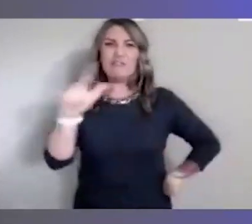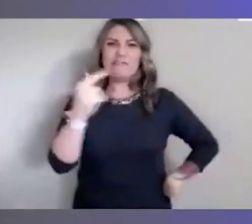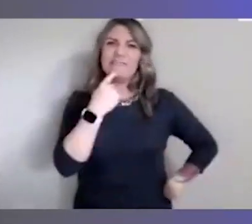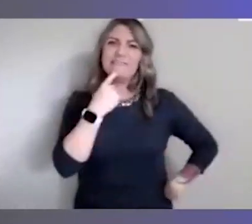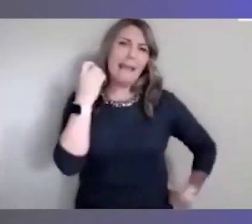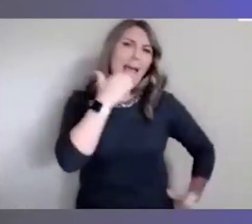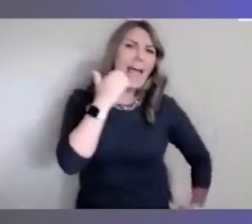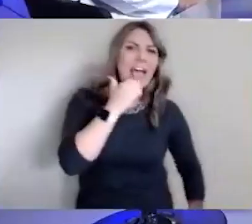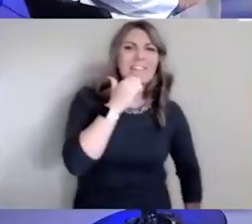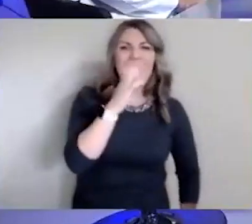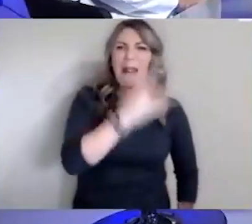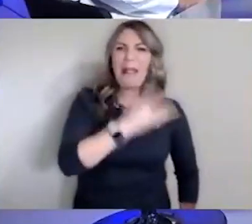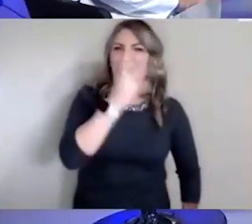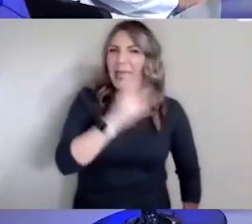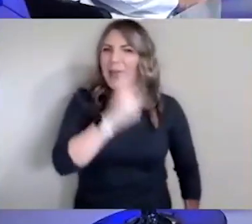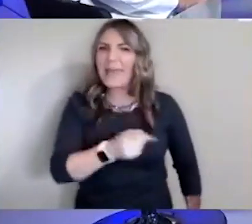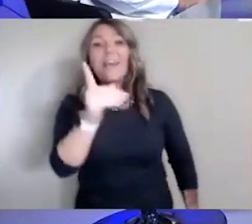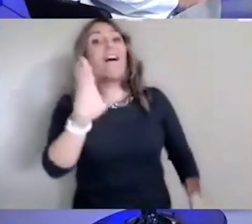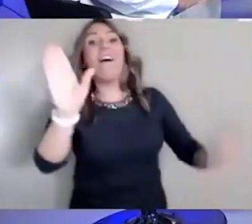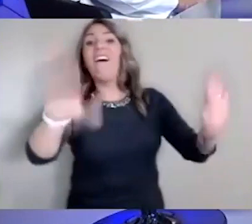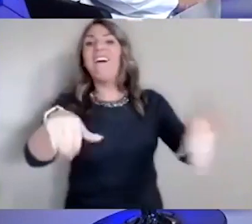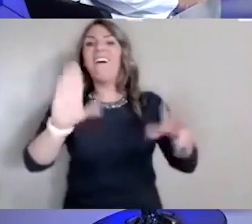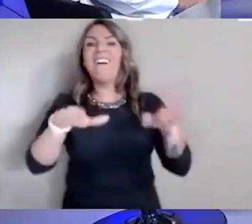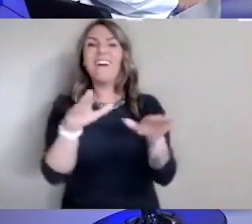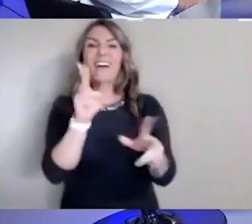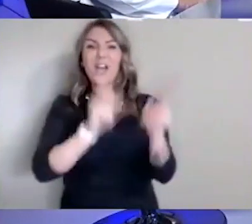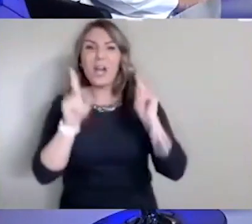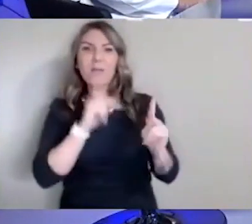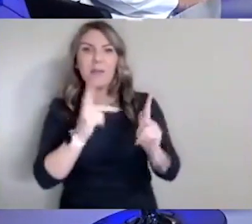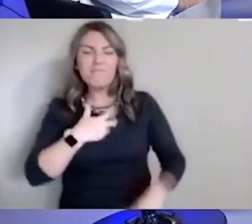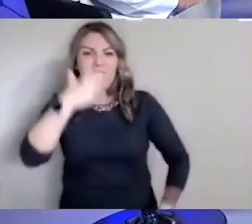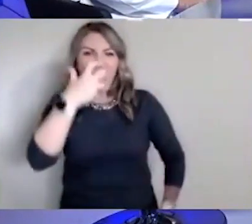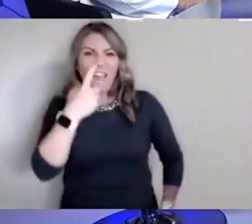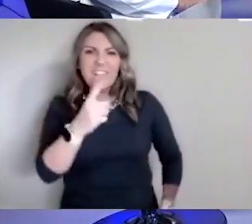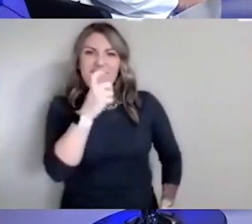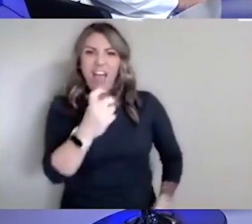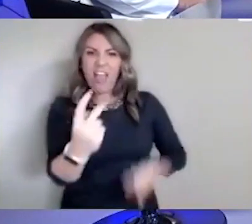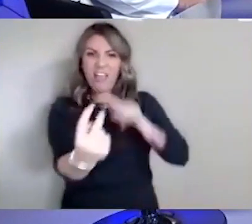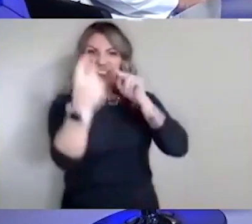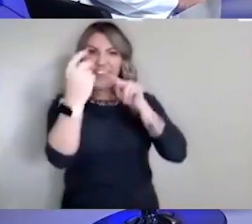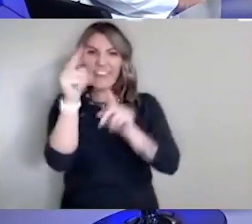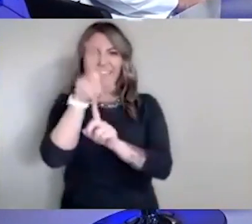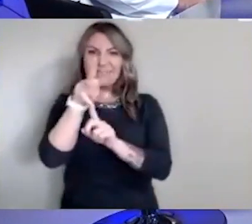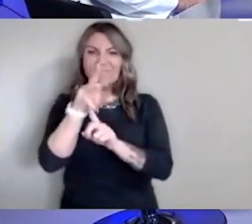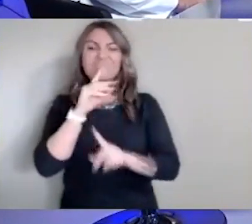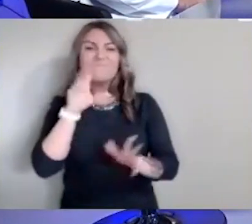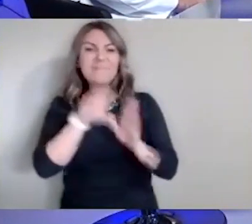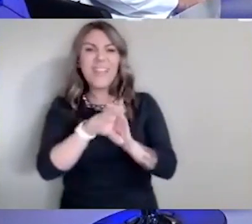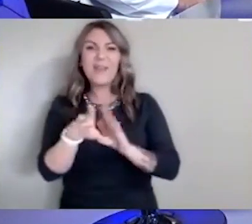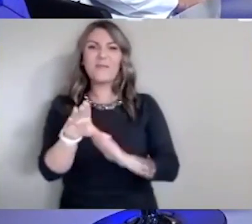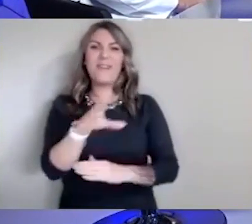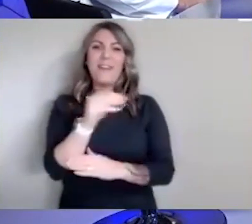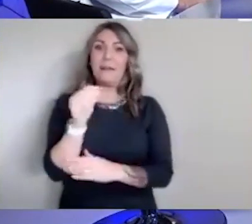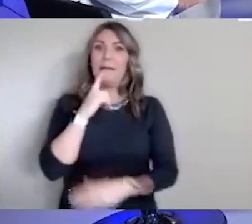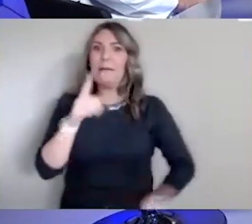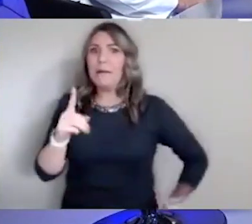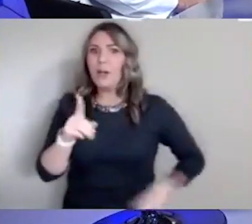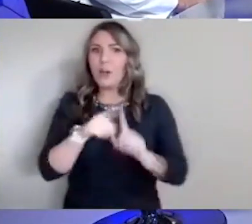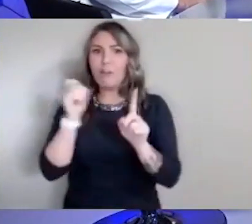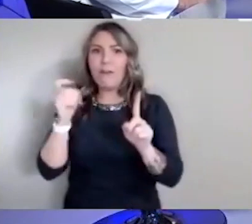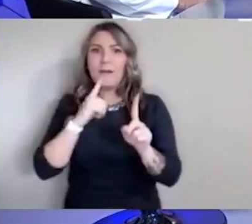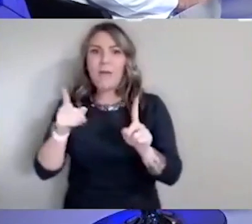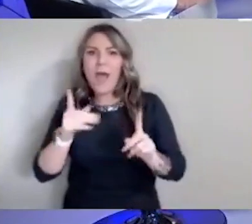to crowd, call don't me, get mad at me for saying that. or like they call me now, I just learned what they like, Yosemite Stites, because I shoot from the hip sometimes. Thank